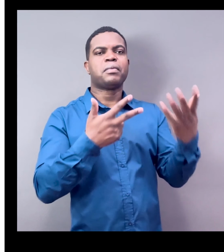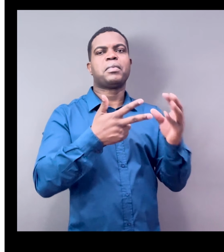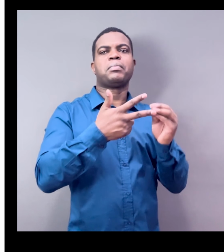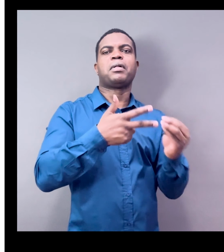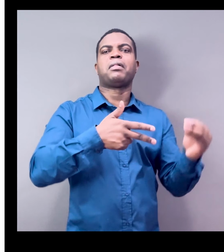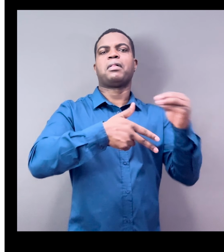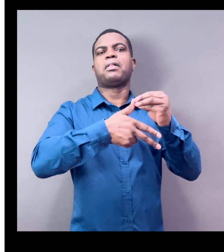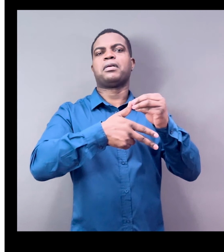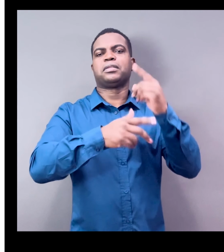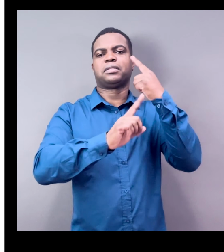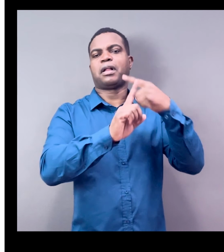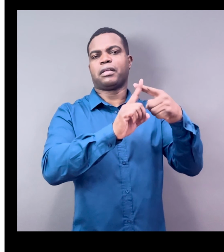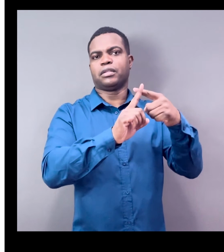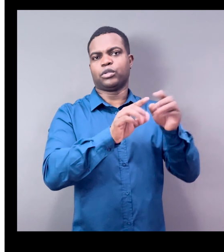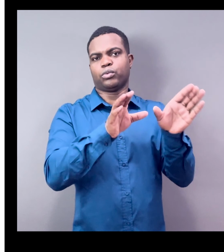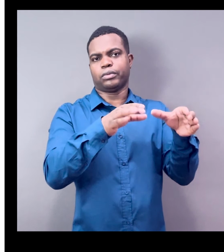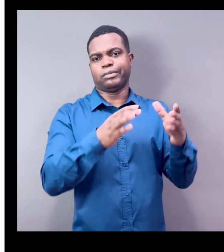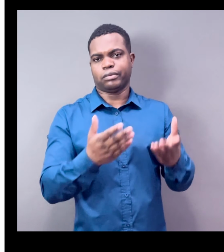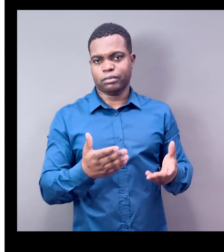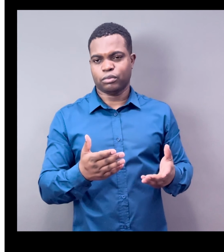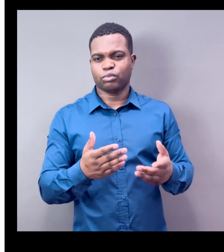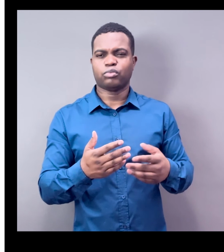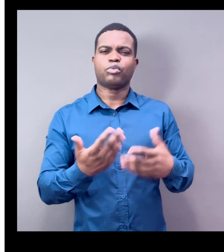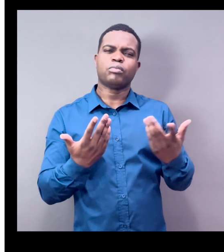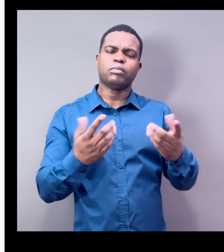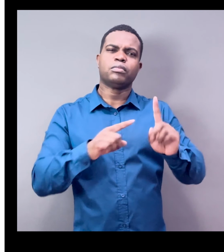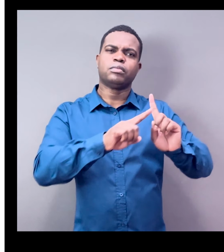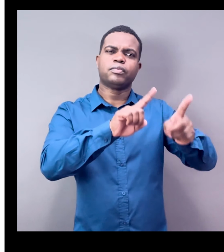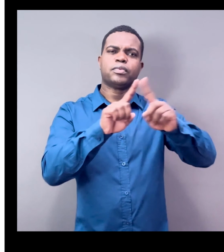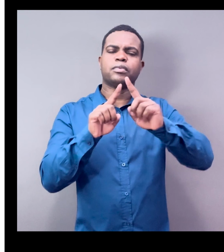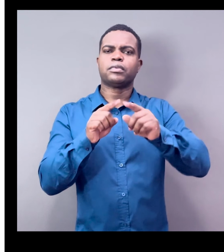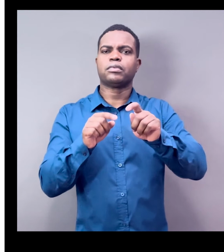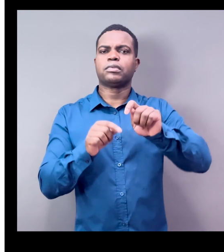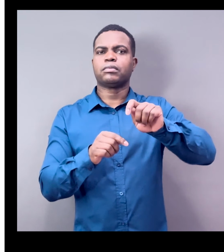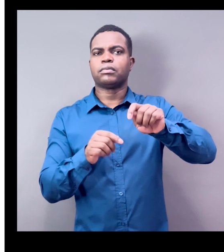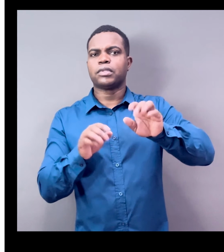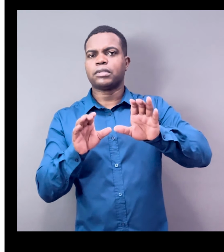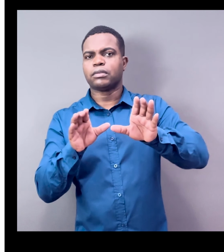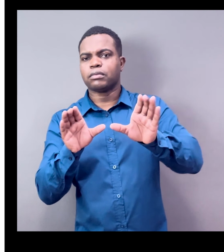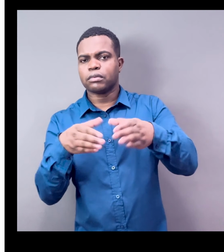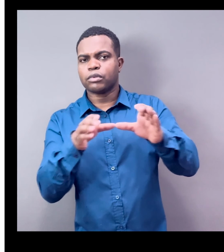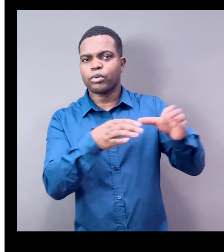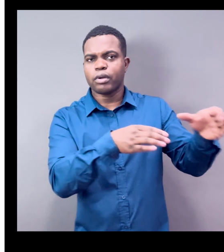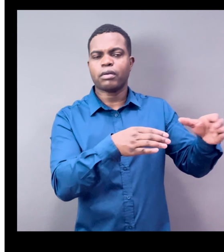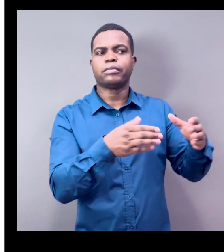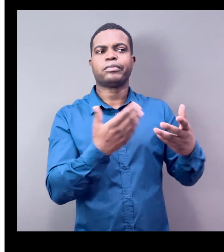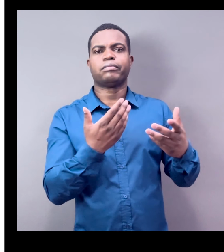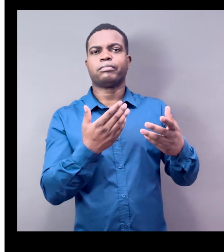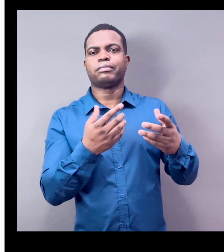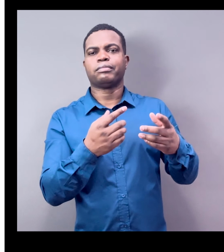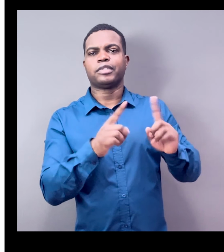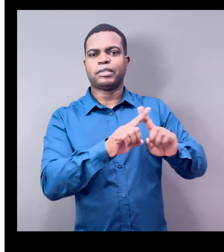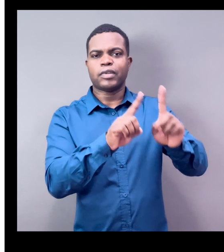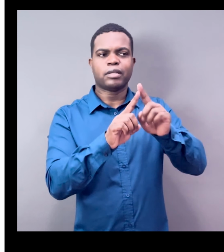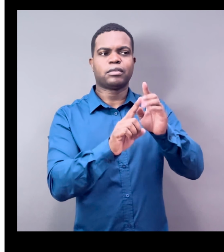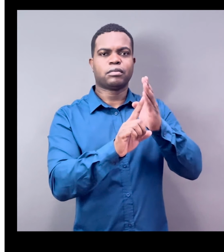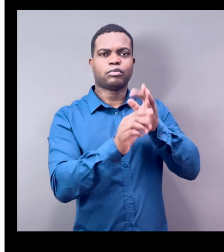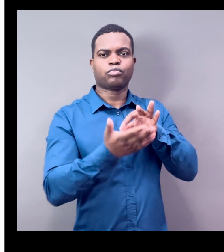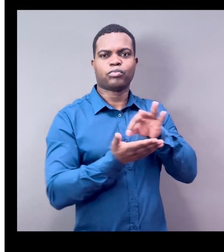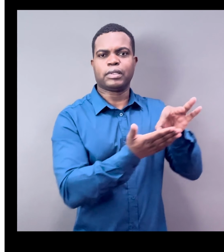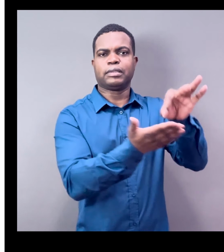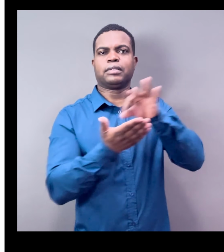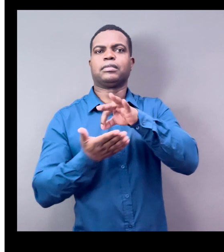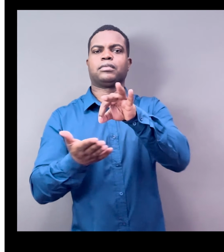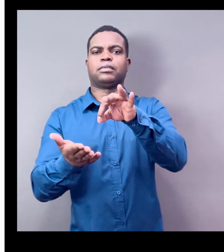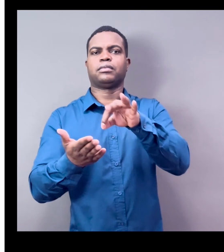If government officials are one of the key stakeholders in your community engagement effort, that